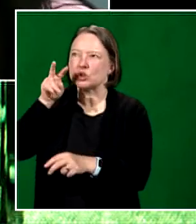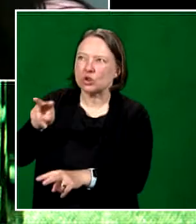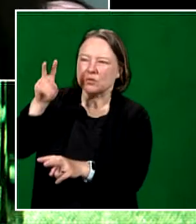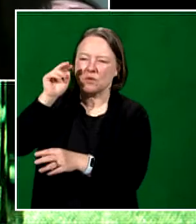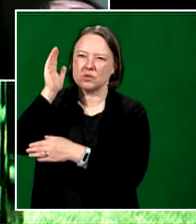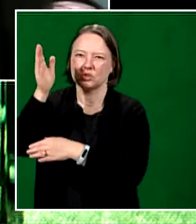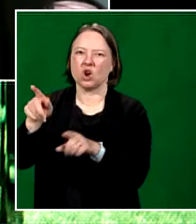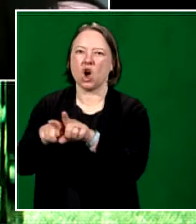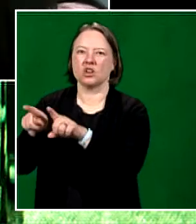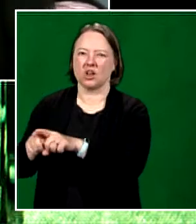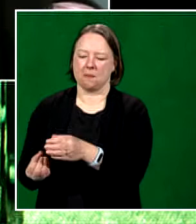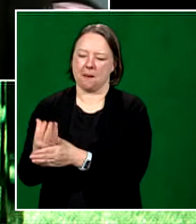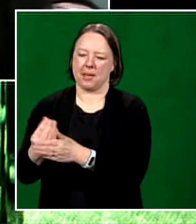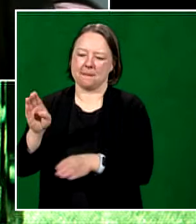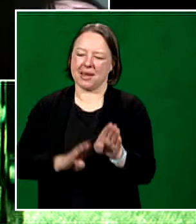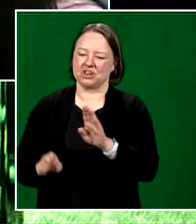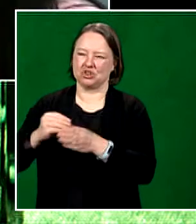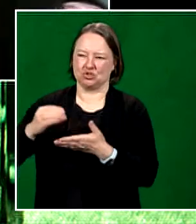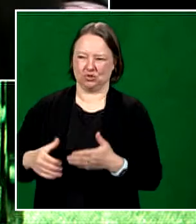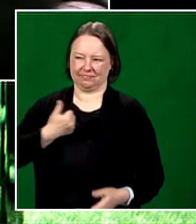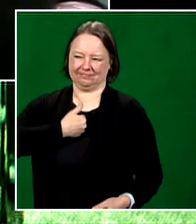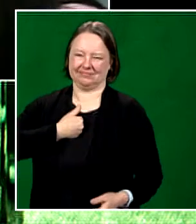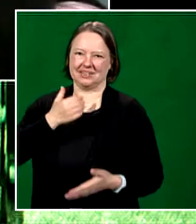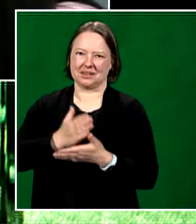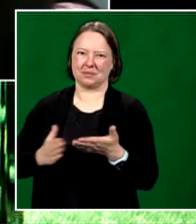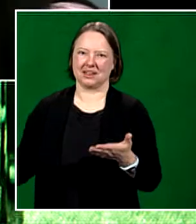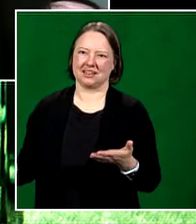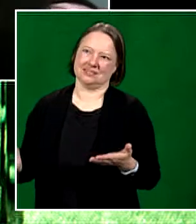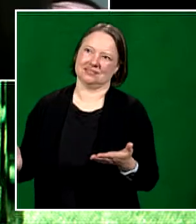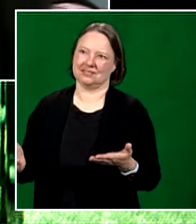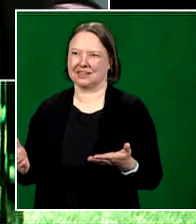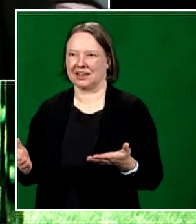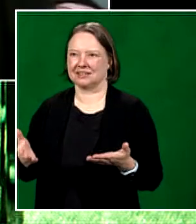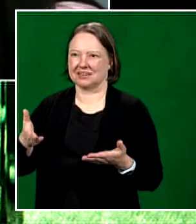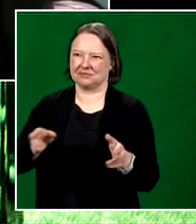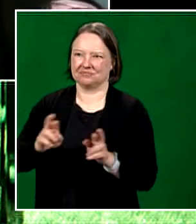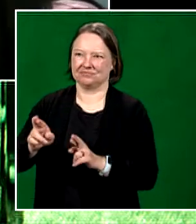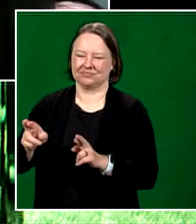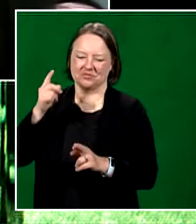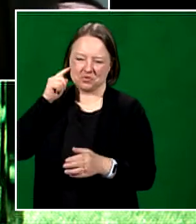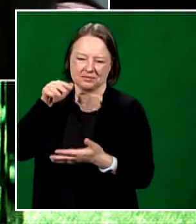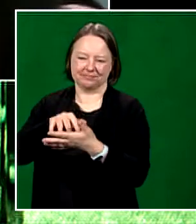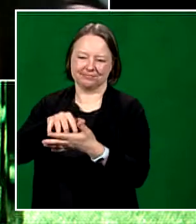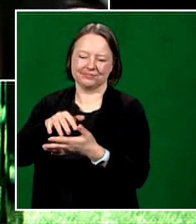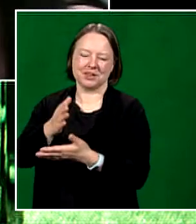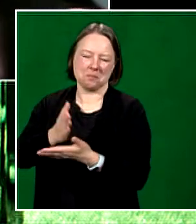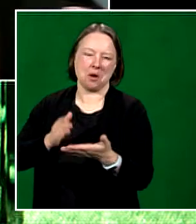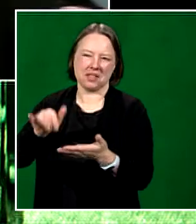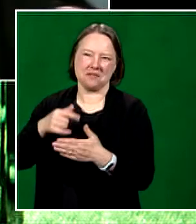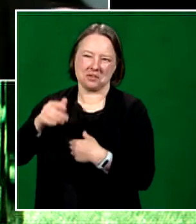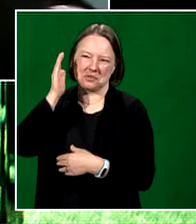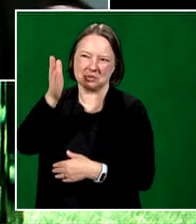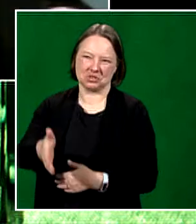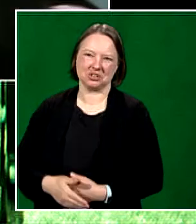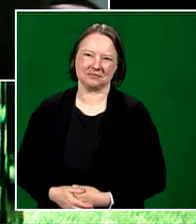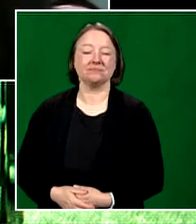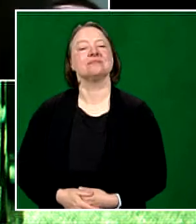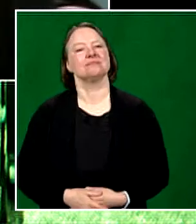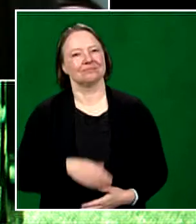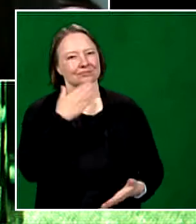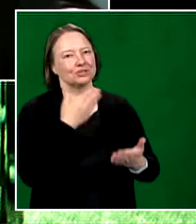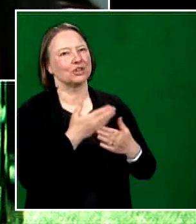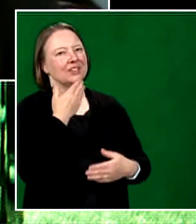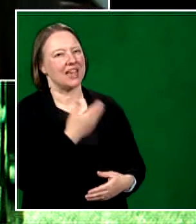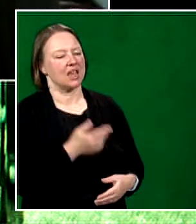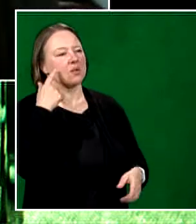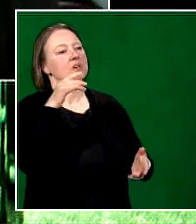as a plant biology student myself, it's something that is, I guess, on the table for pursuing as a part of my studies in the future as well. Well, good, thank you. On